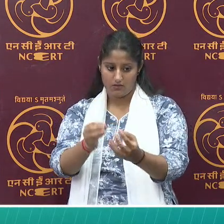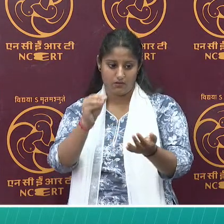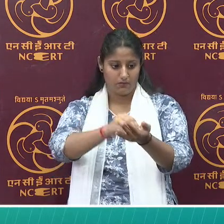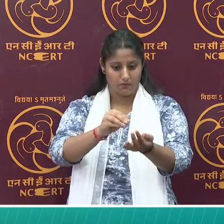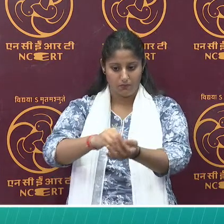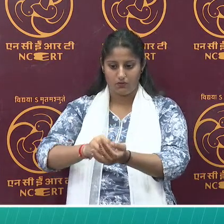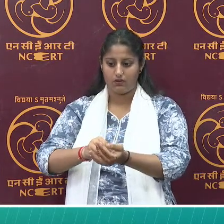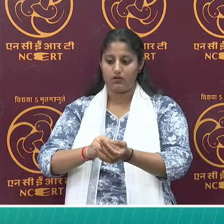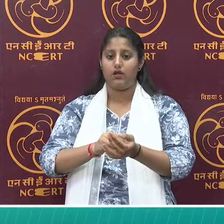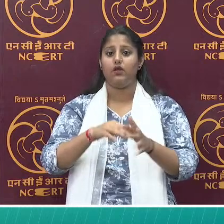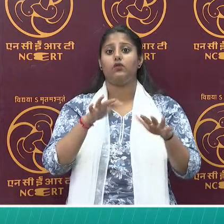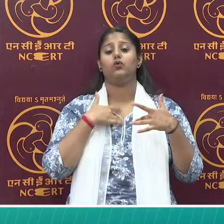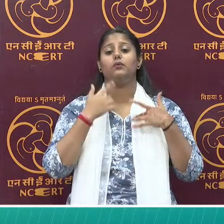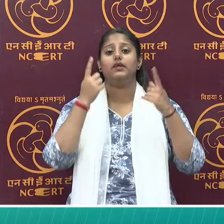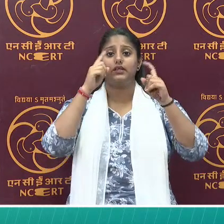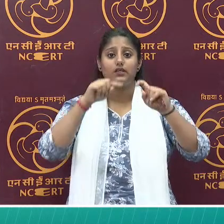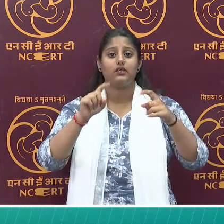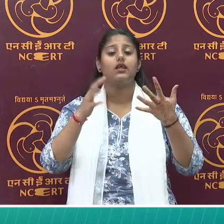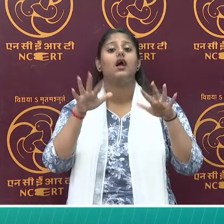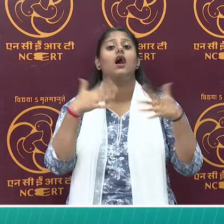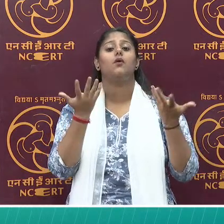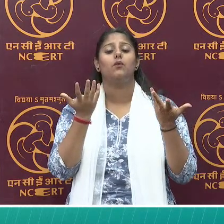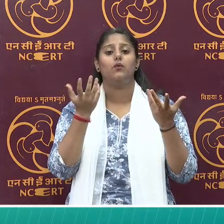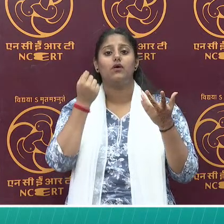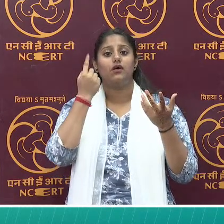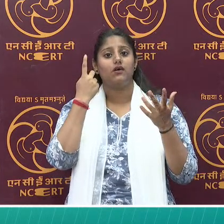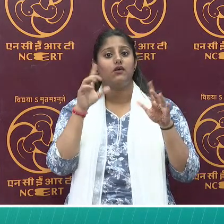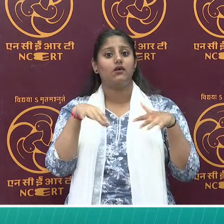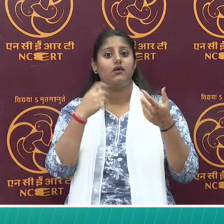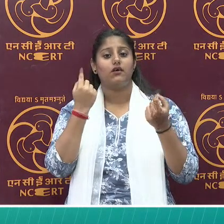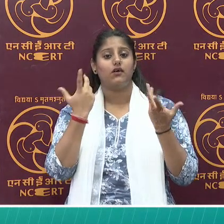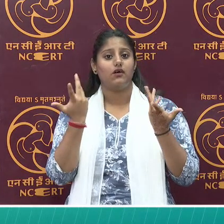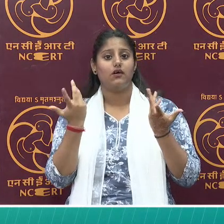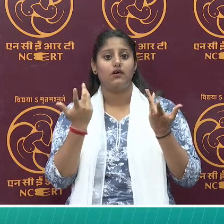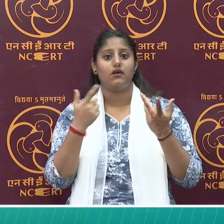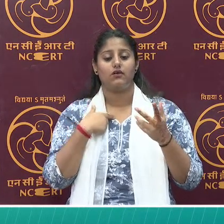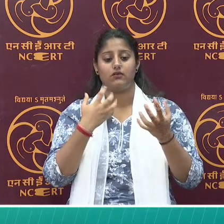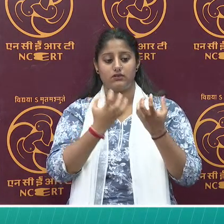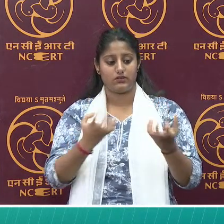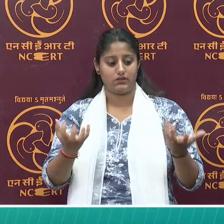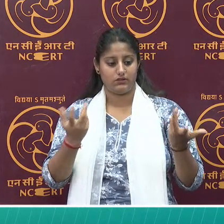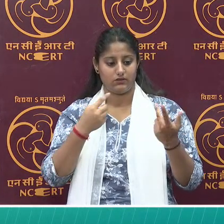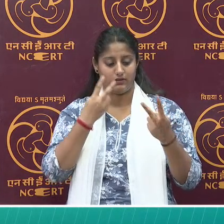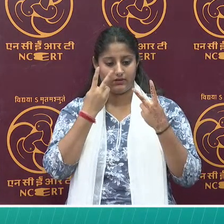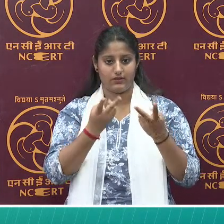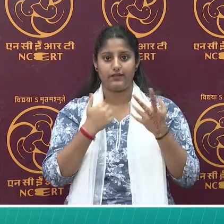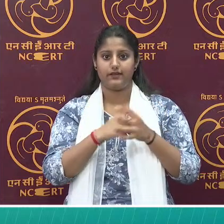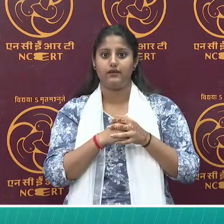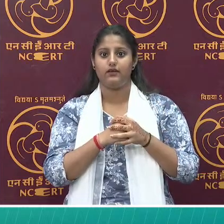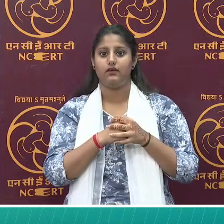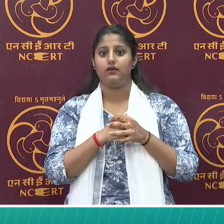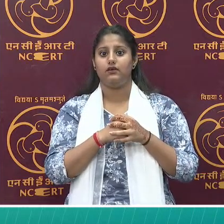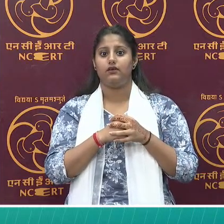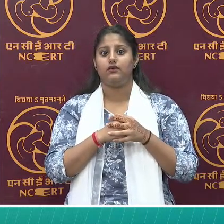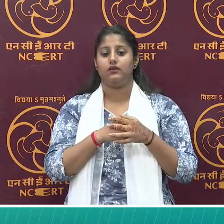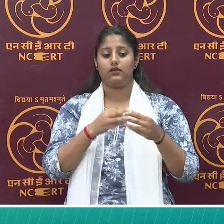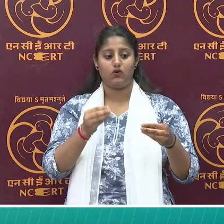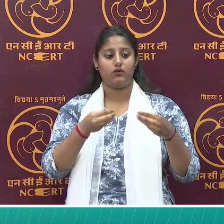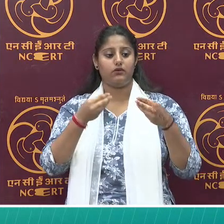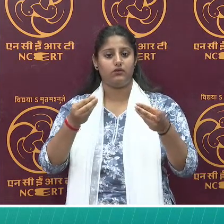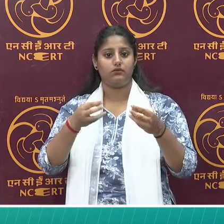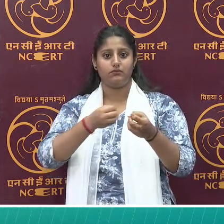how to identify them, I have told. Now the thing comes that how the seeds are